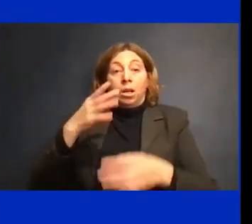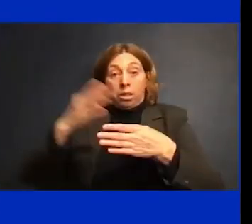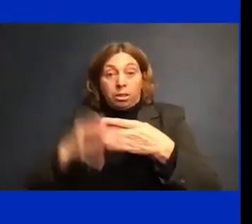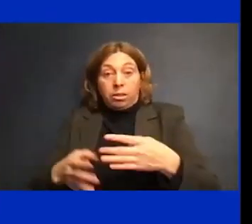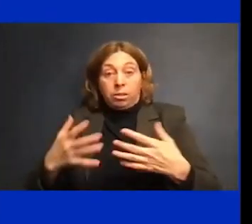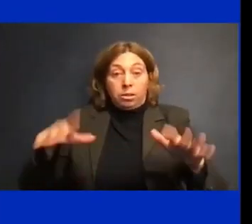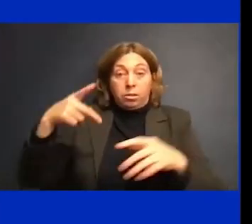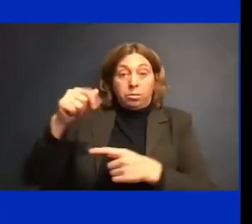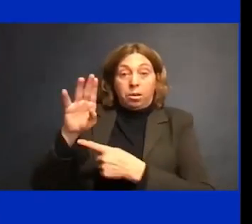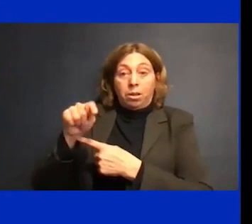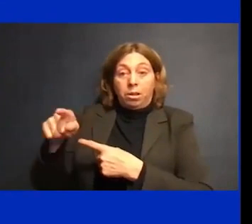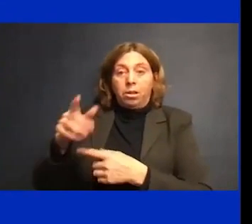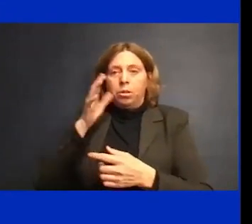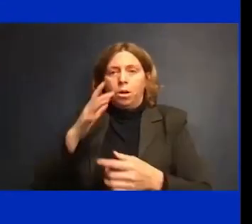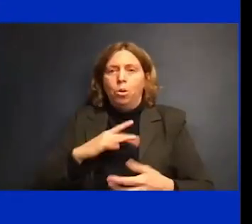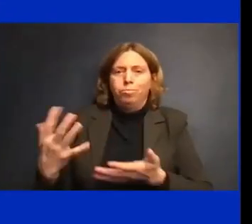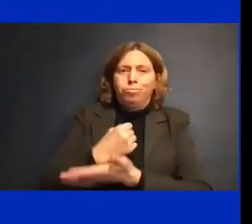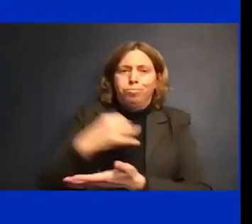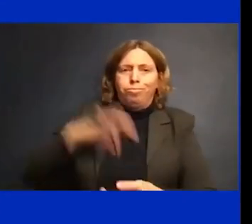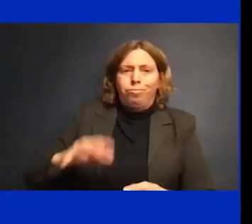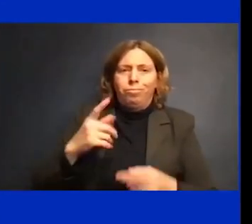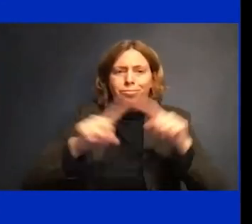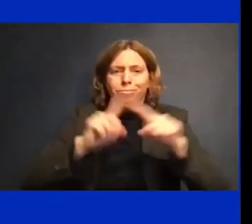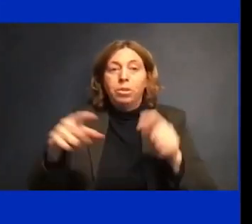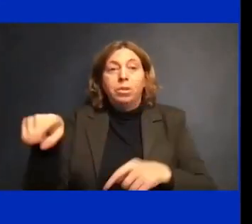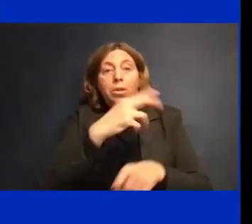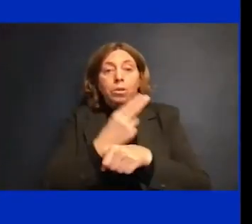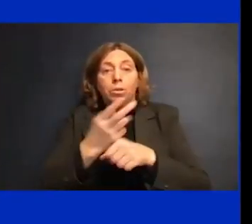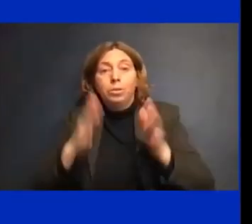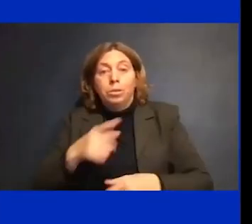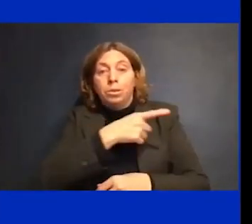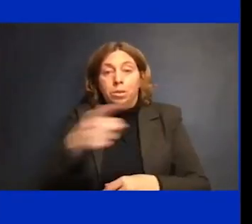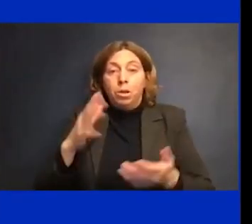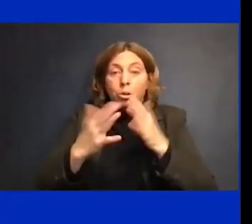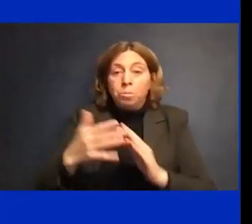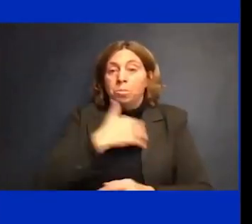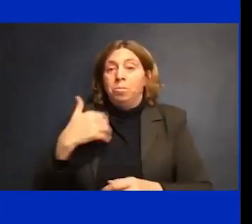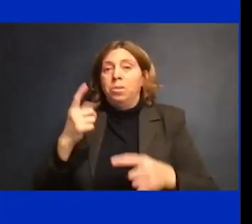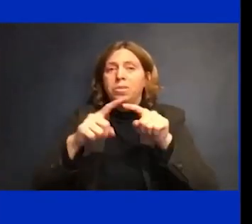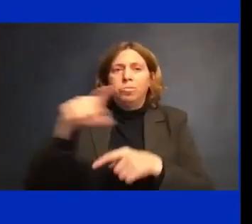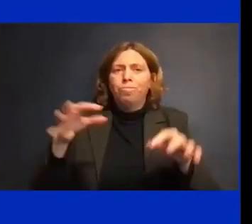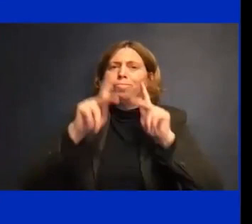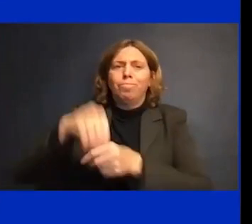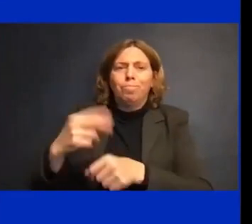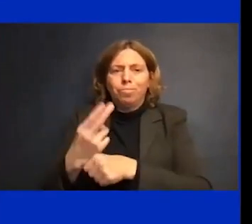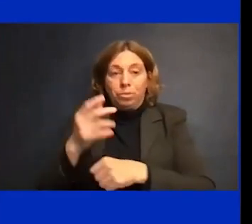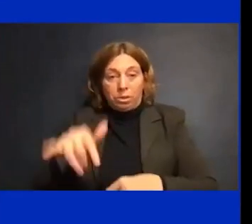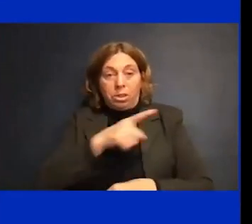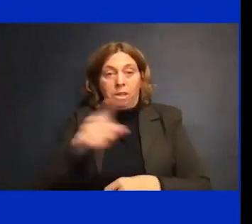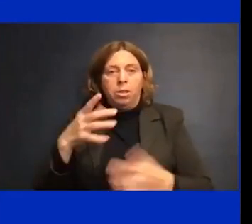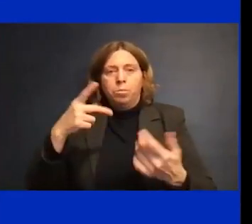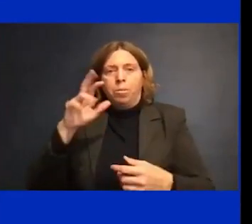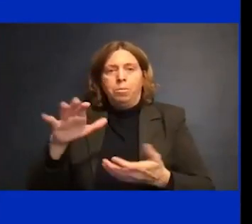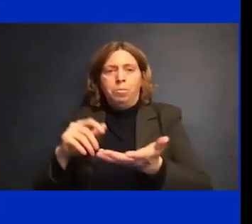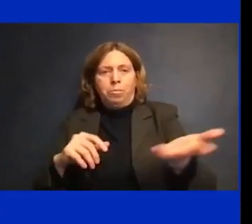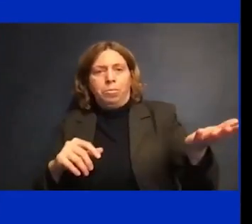diverse customers, community members, and various stakeholders, including an elevated public realm,